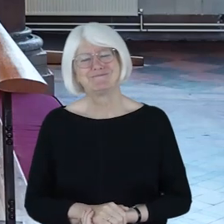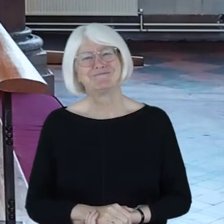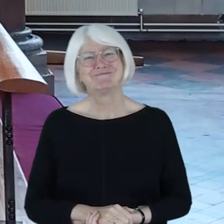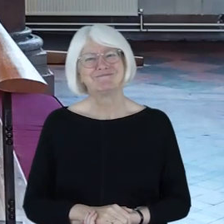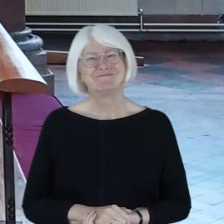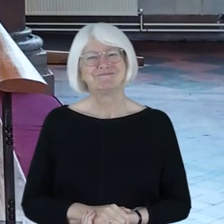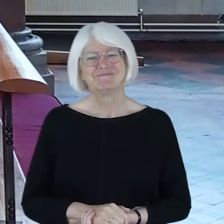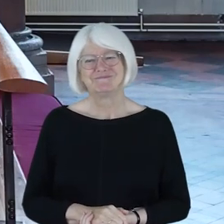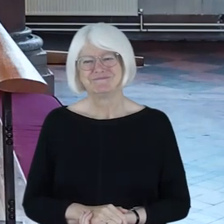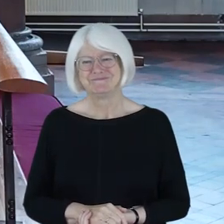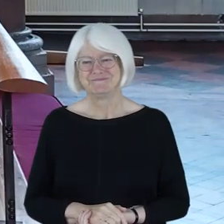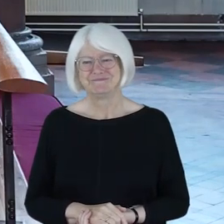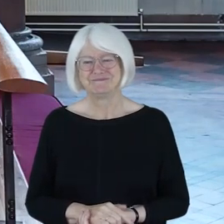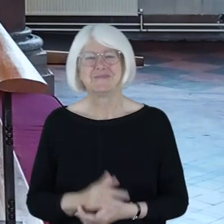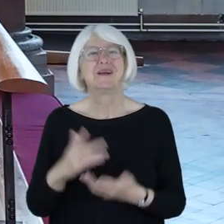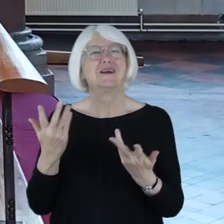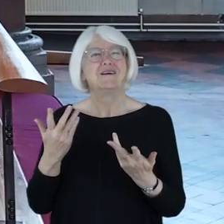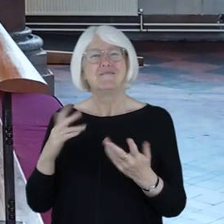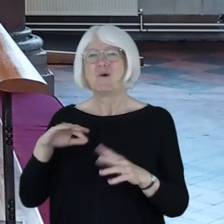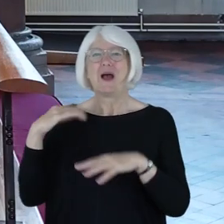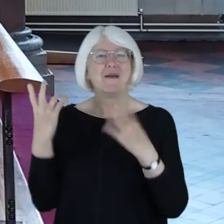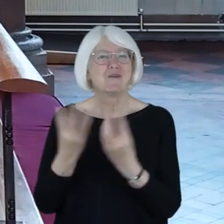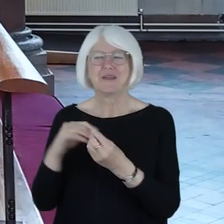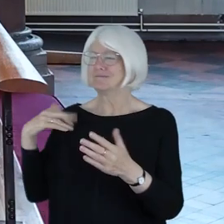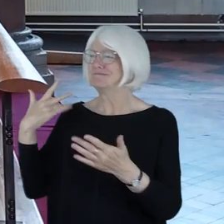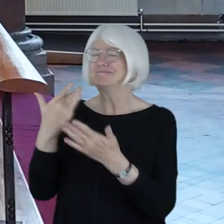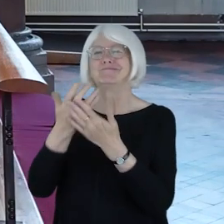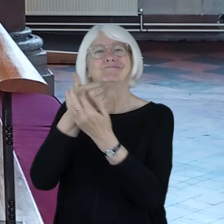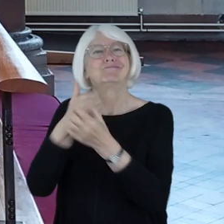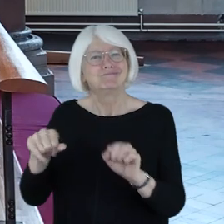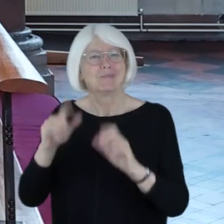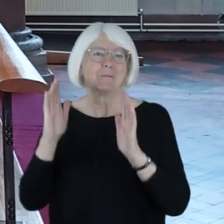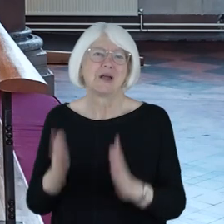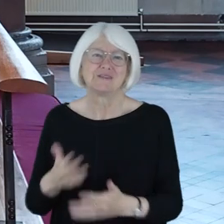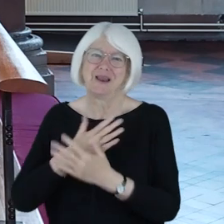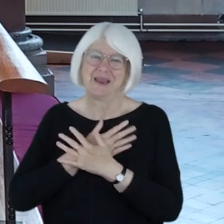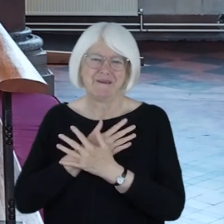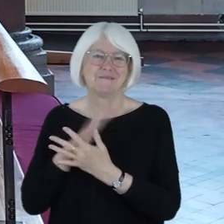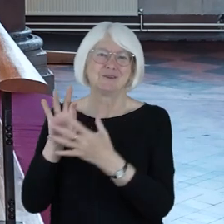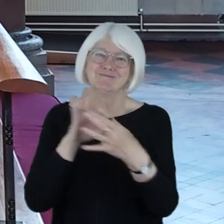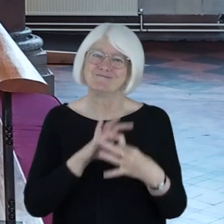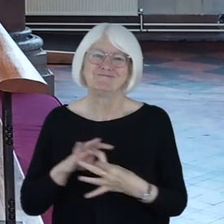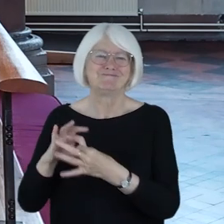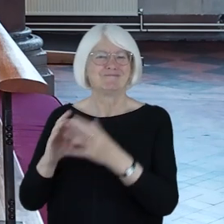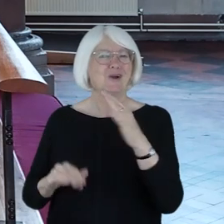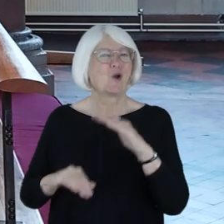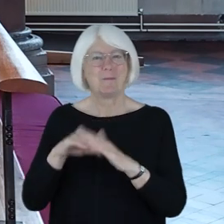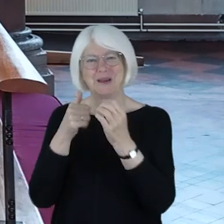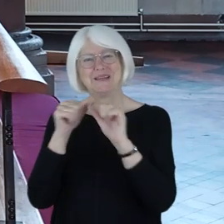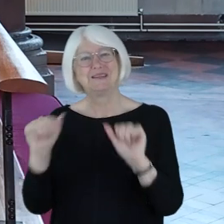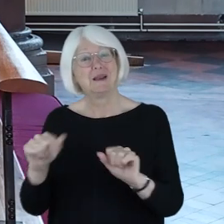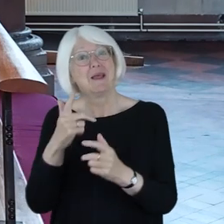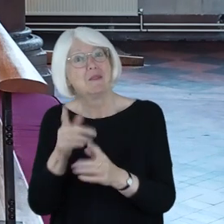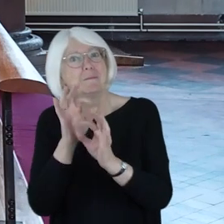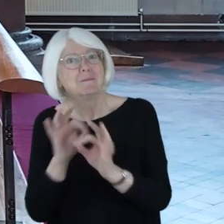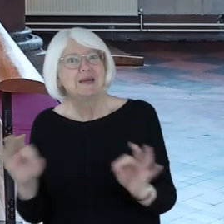To crown all things there must be love, to bind all together and complete the whole. Let the peace of